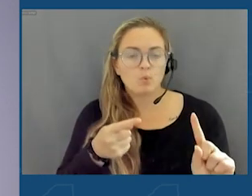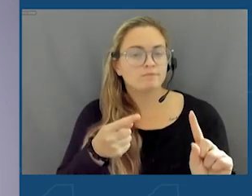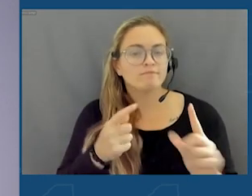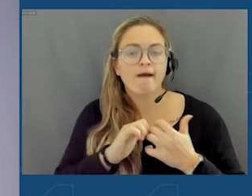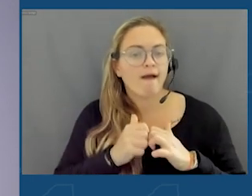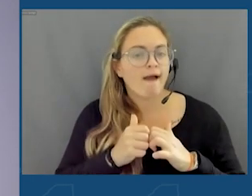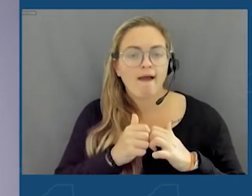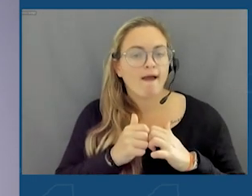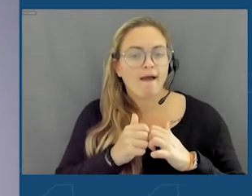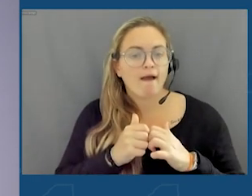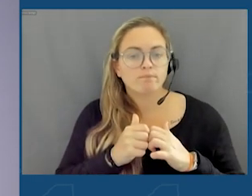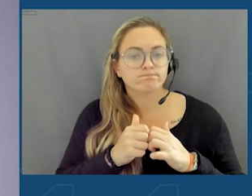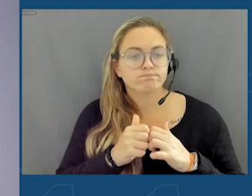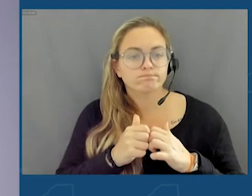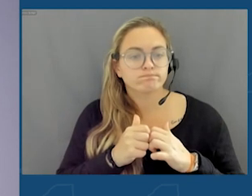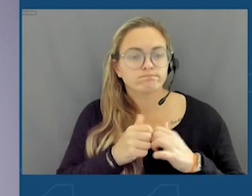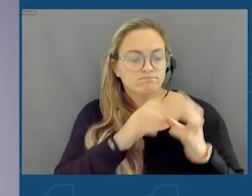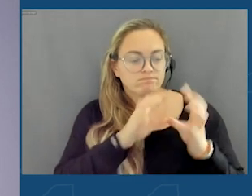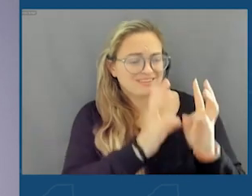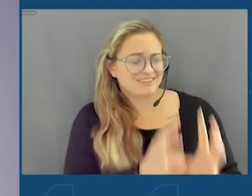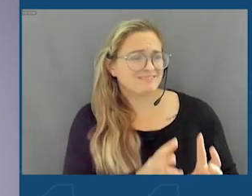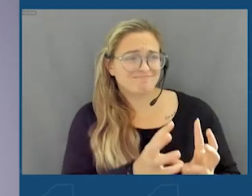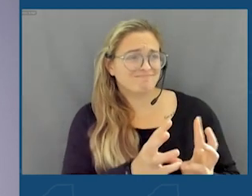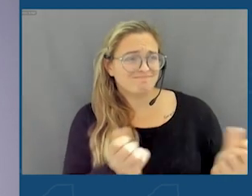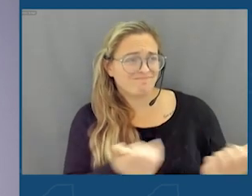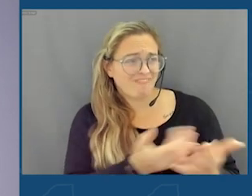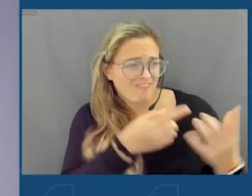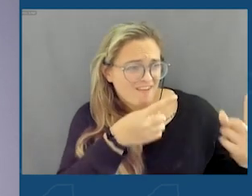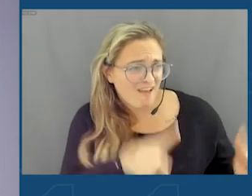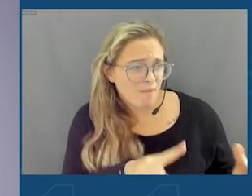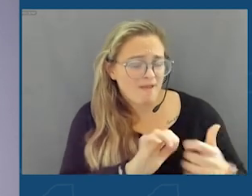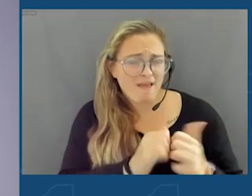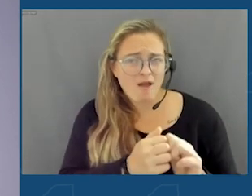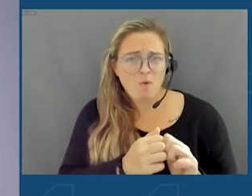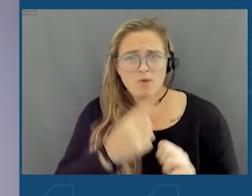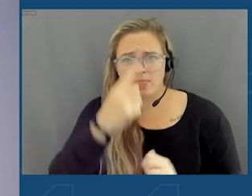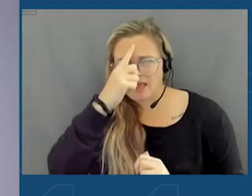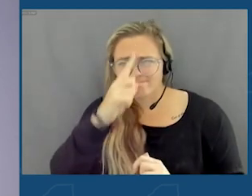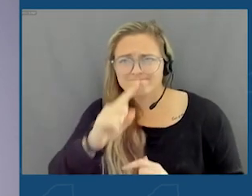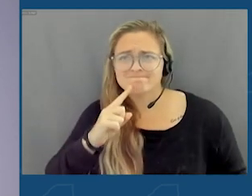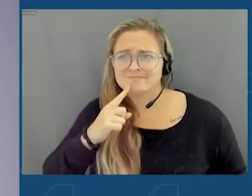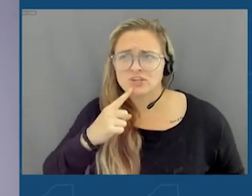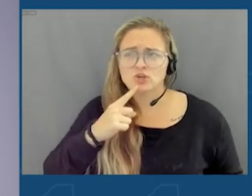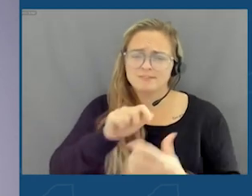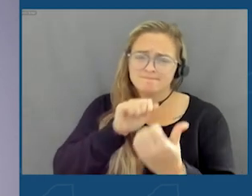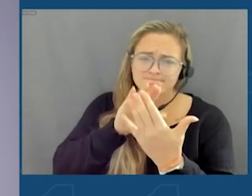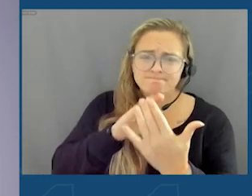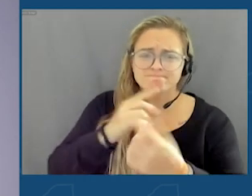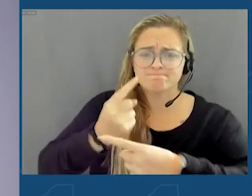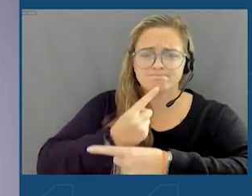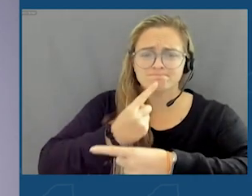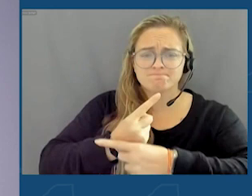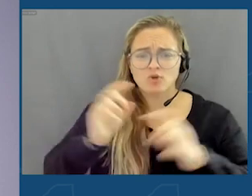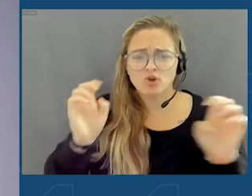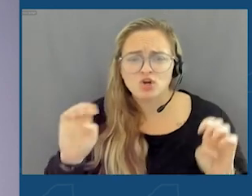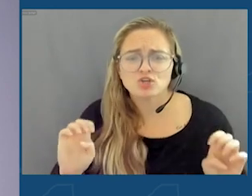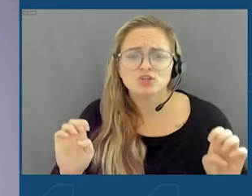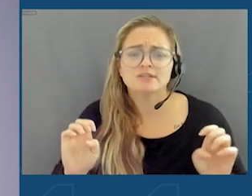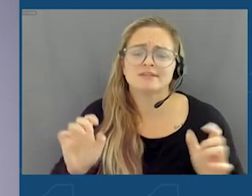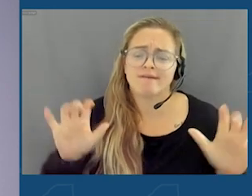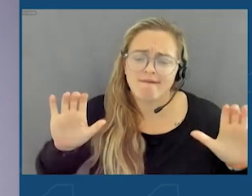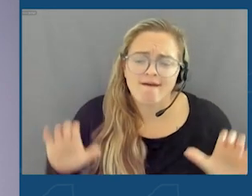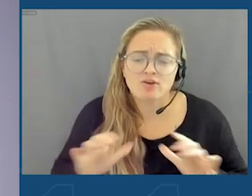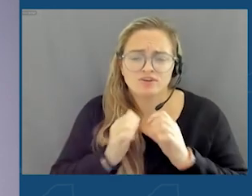we take this climate assault seriously and do something once and for all about it. Urgency and action